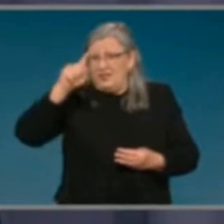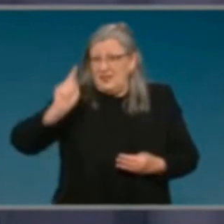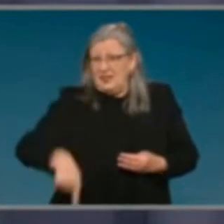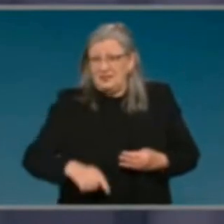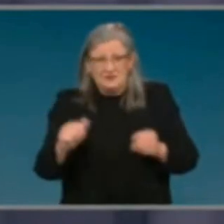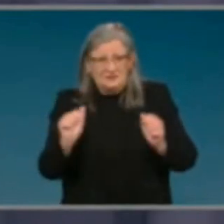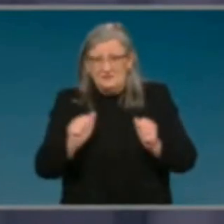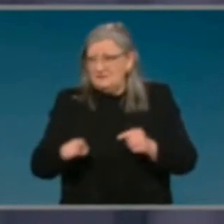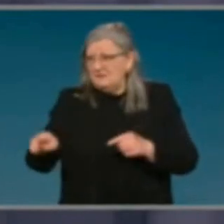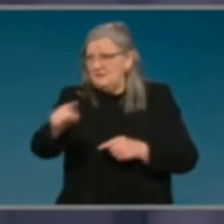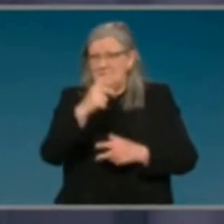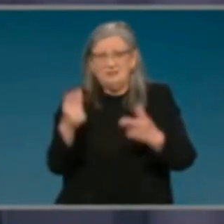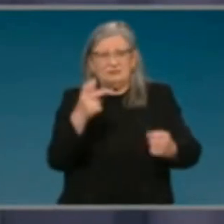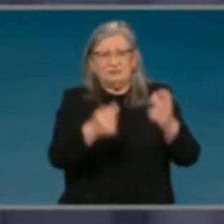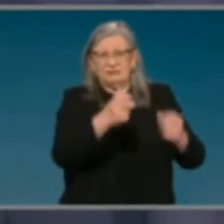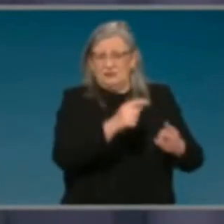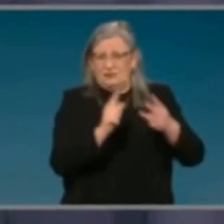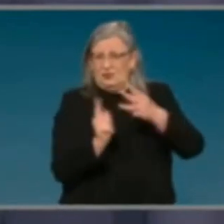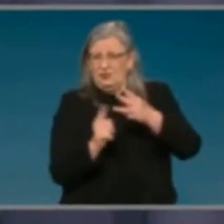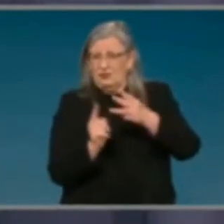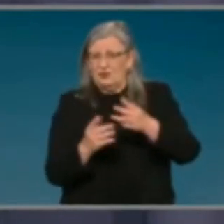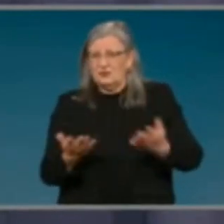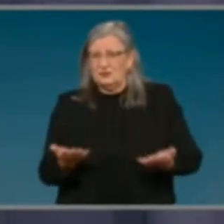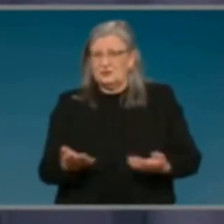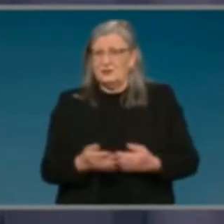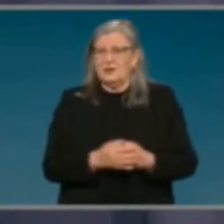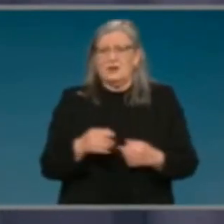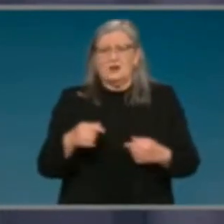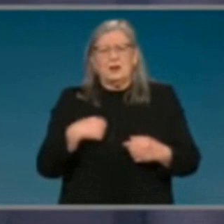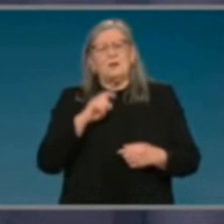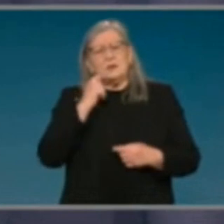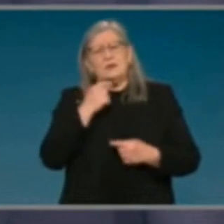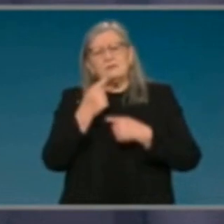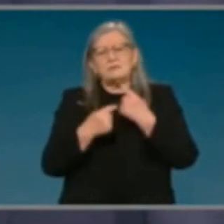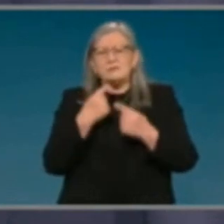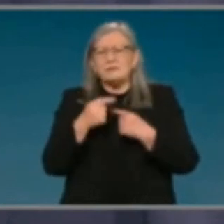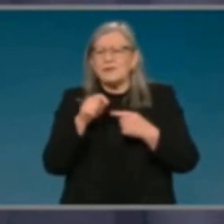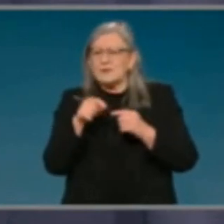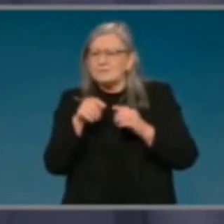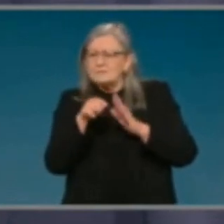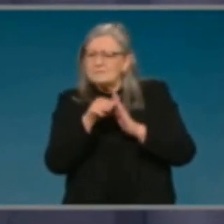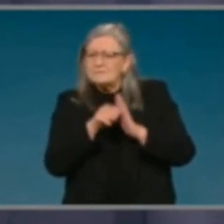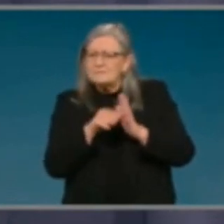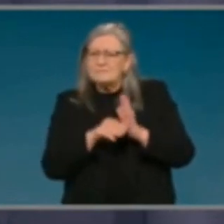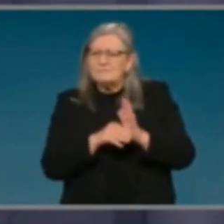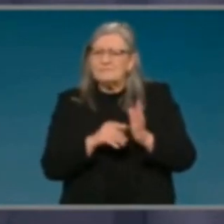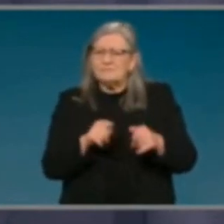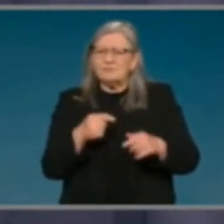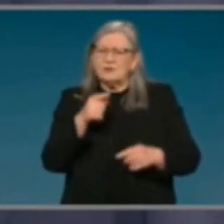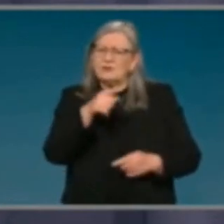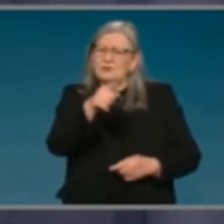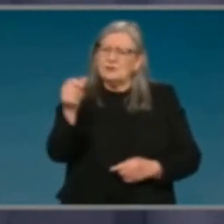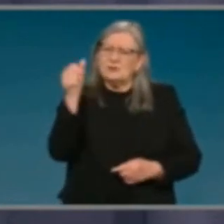and Professor Kelly will take you through the latest information. The actions taken, as we know, already we've